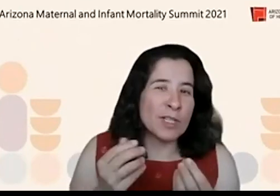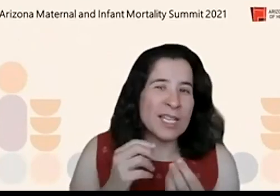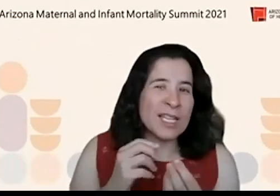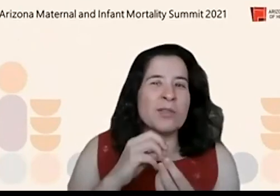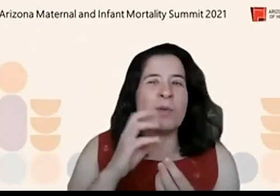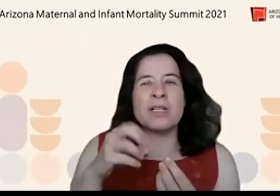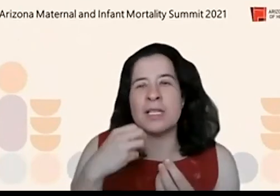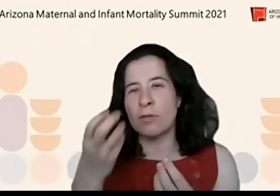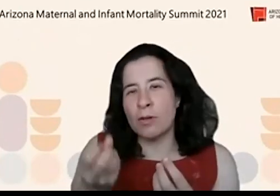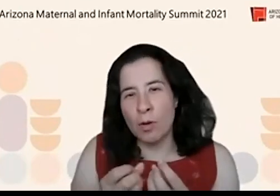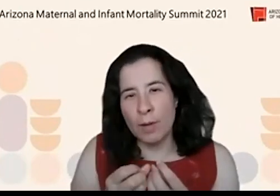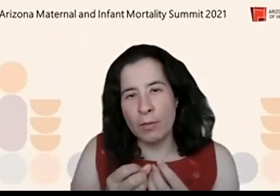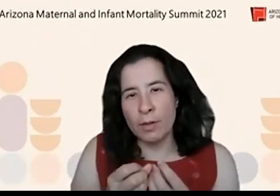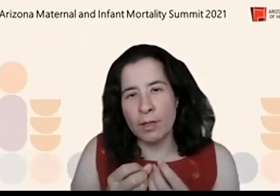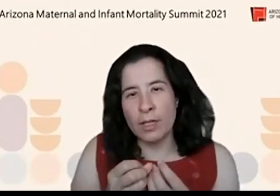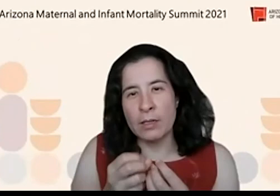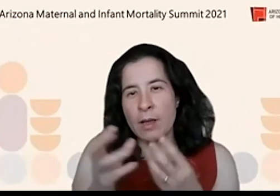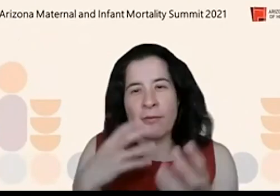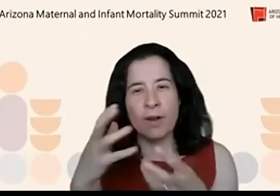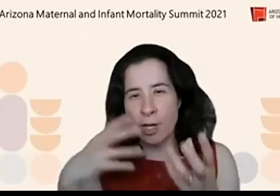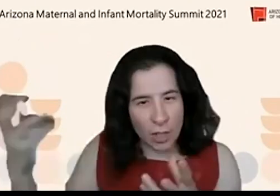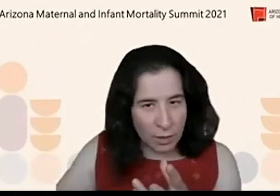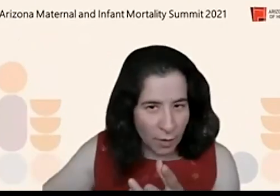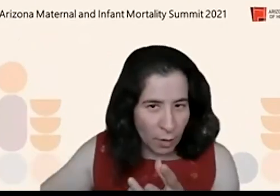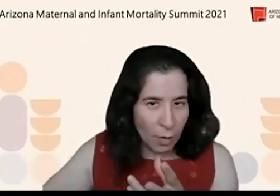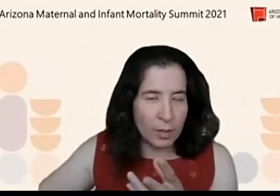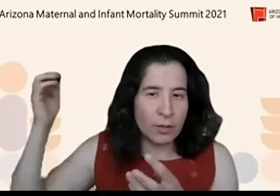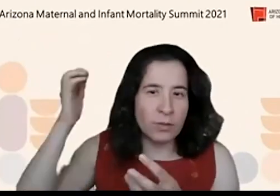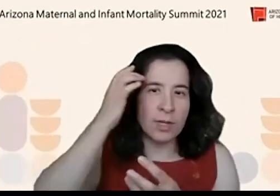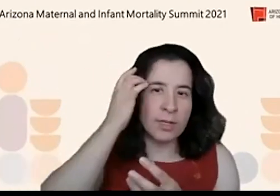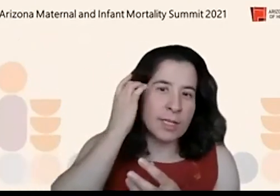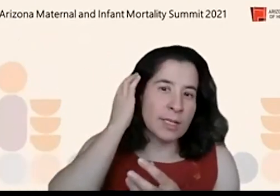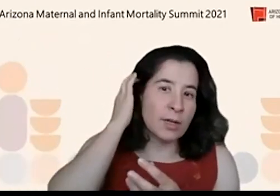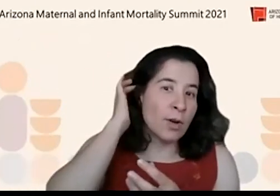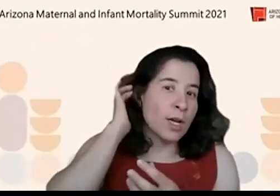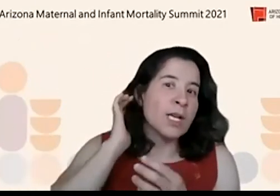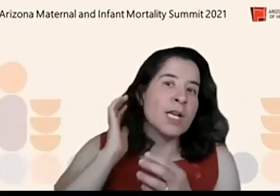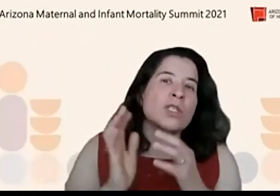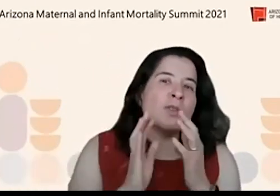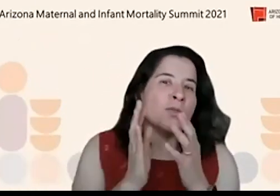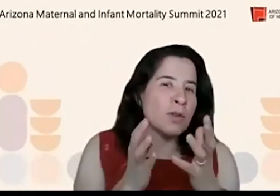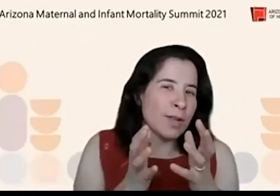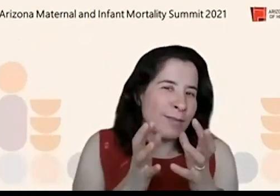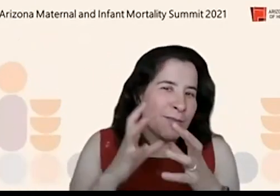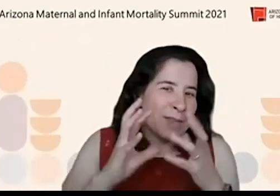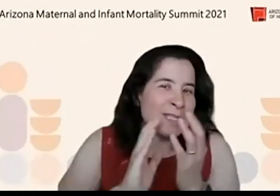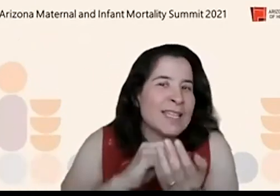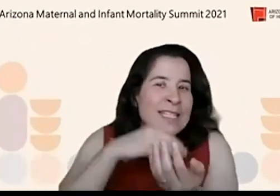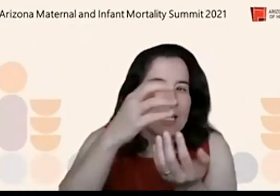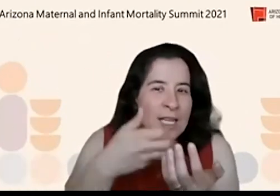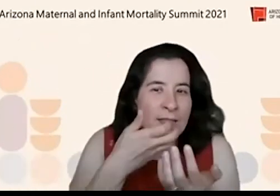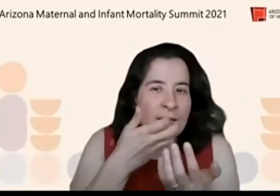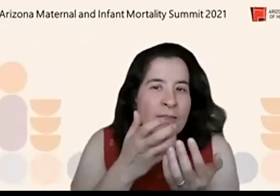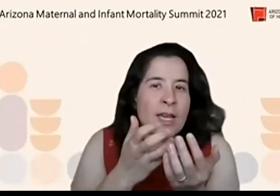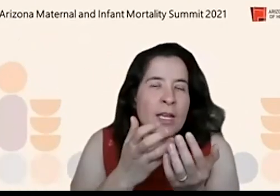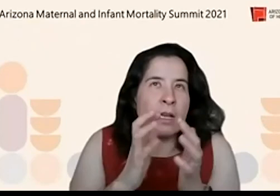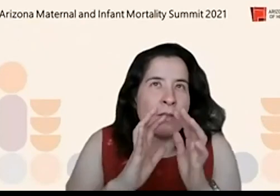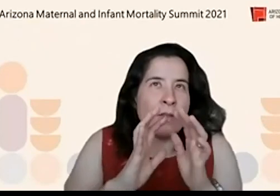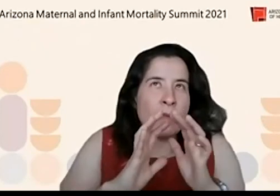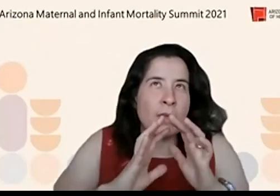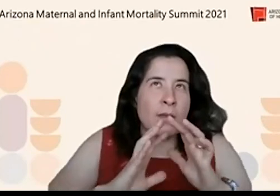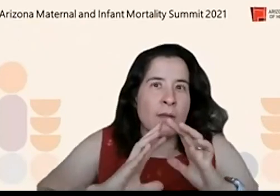something called cholestasis of pregnancy or gallbladder related have a higher chance of having gallbladder disease later on. So you see this idea